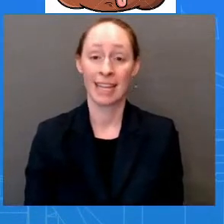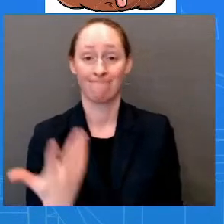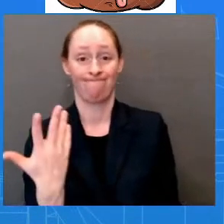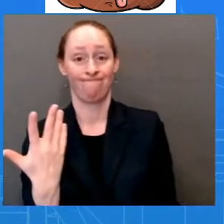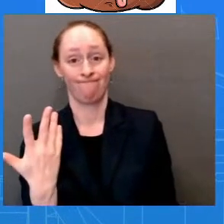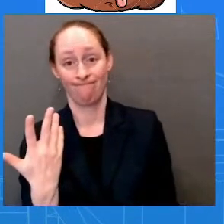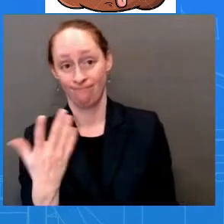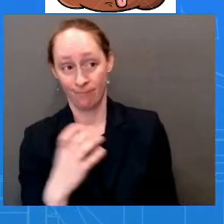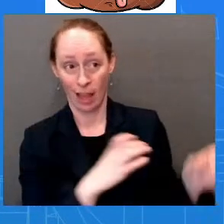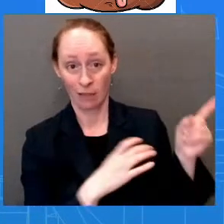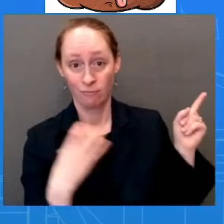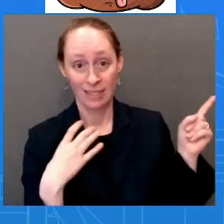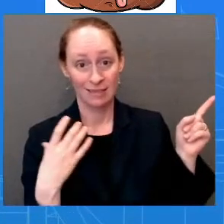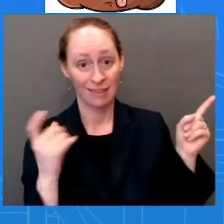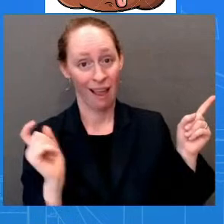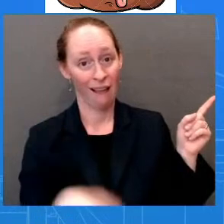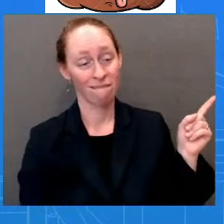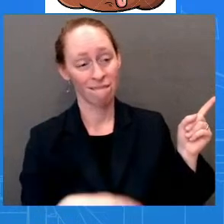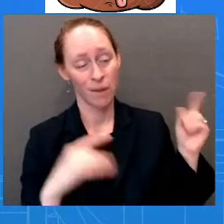American people.